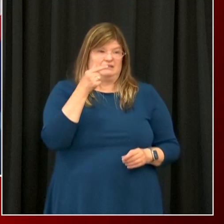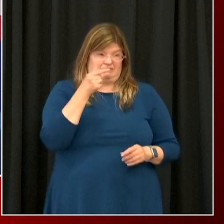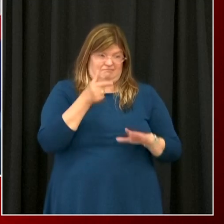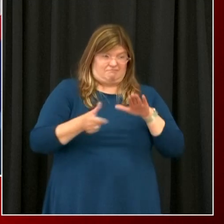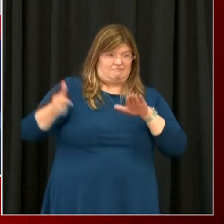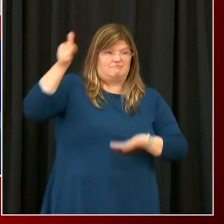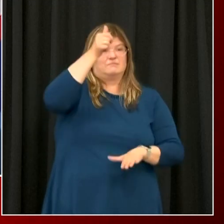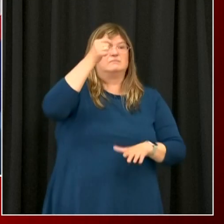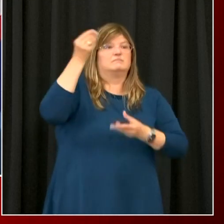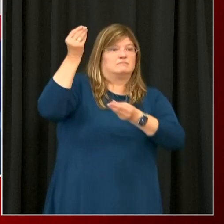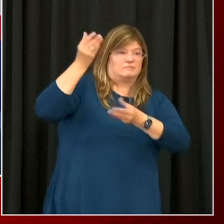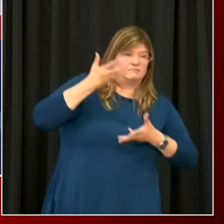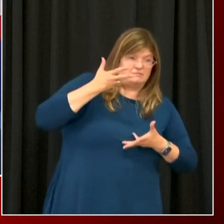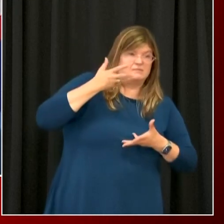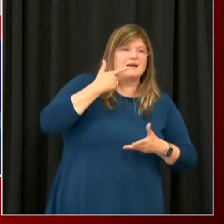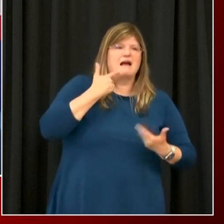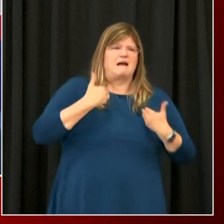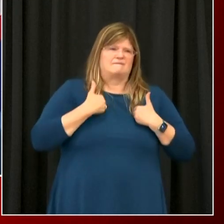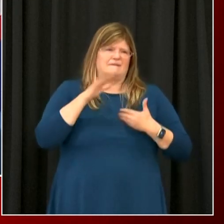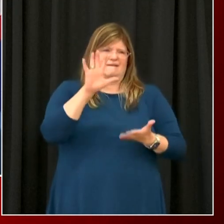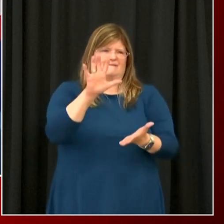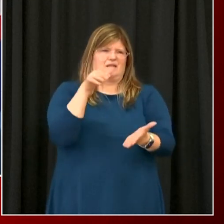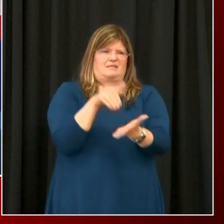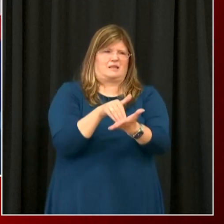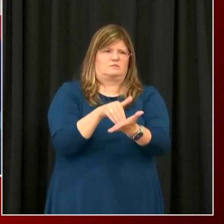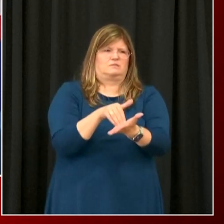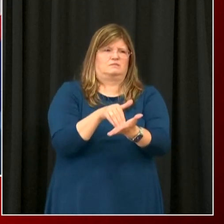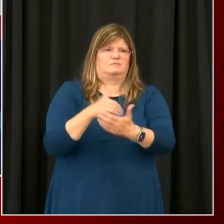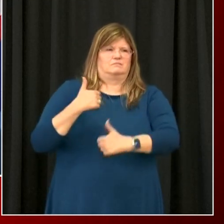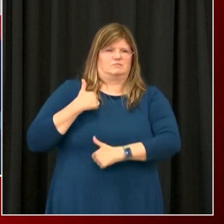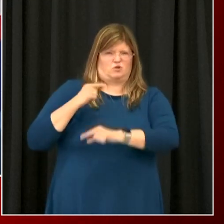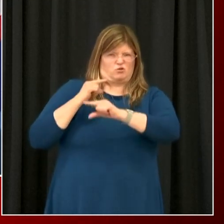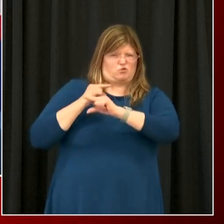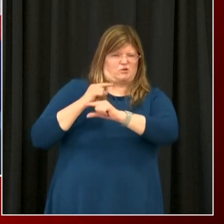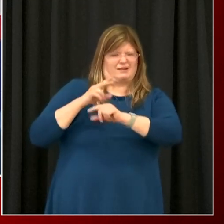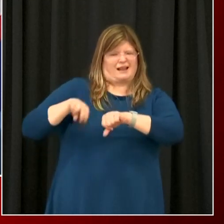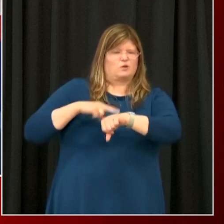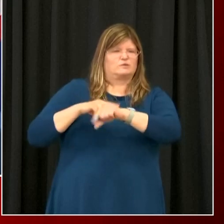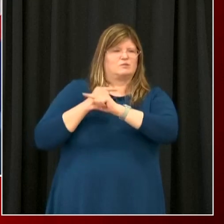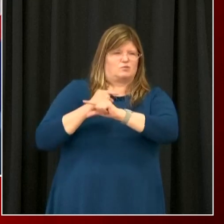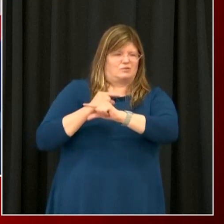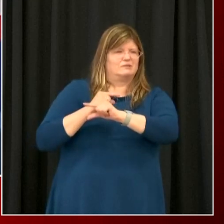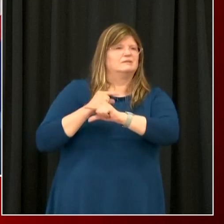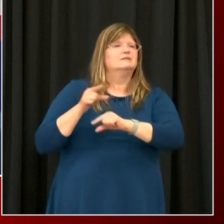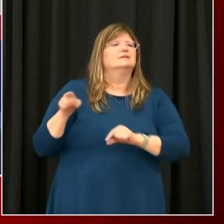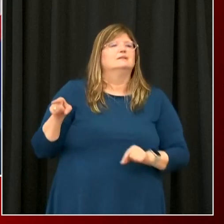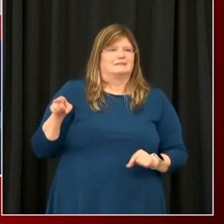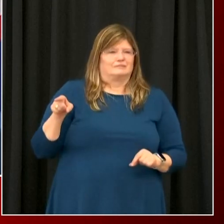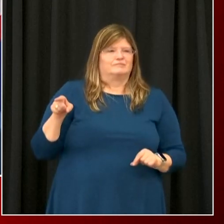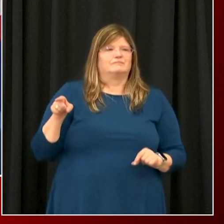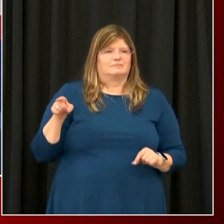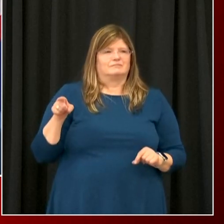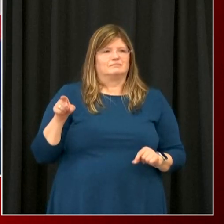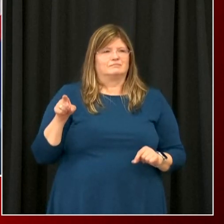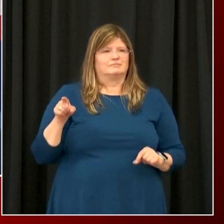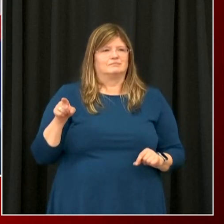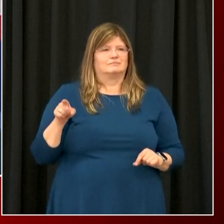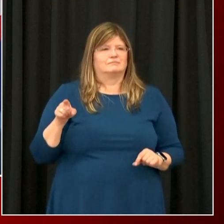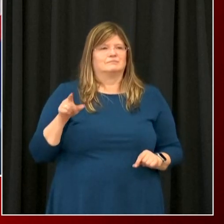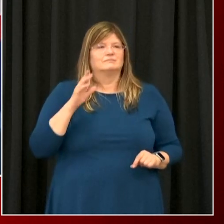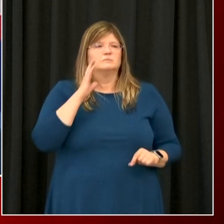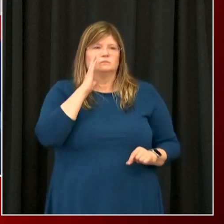has 5,000 troops, the Guard troops, under his command. And for people